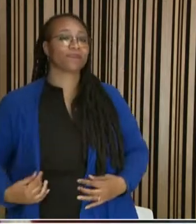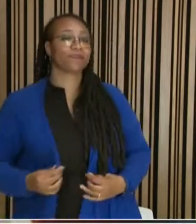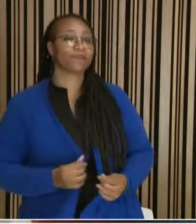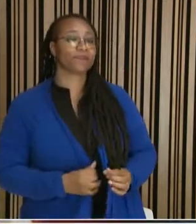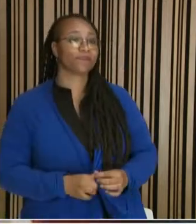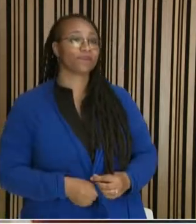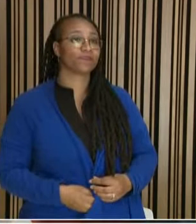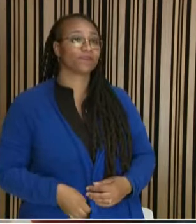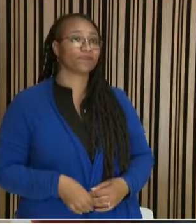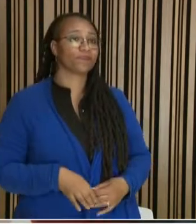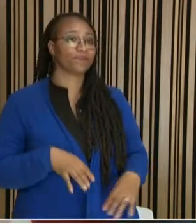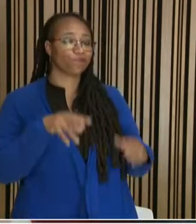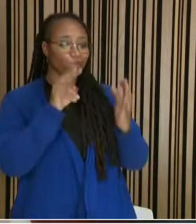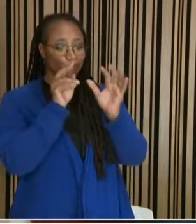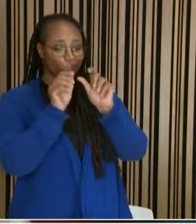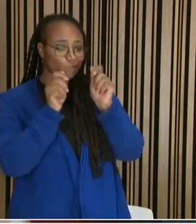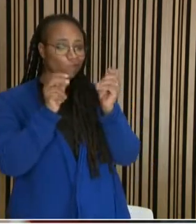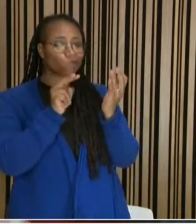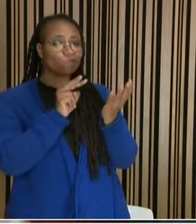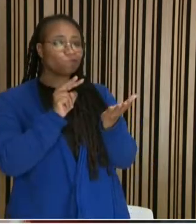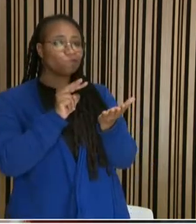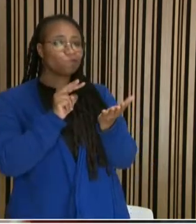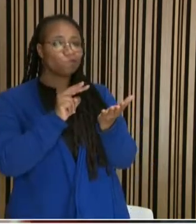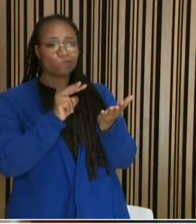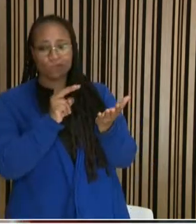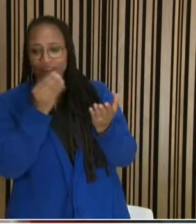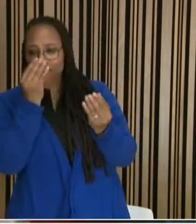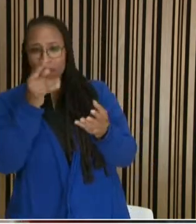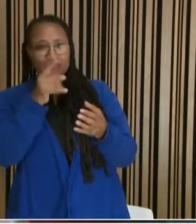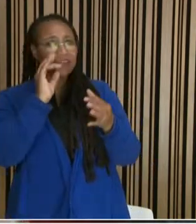Which apparently I can't find anything this morning. But anyway,